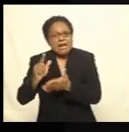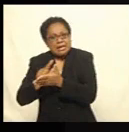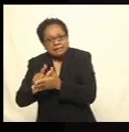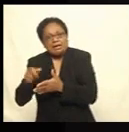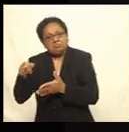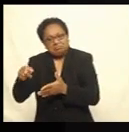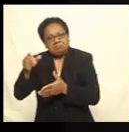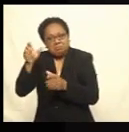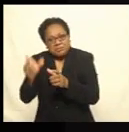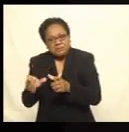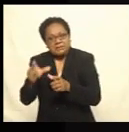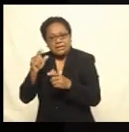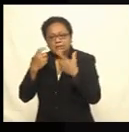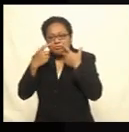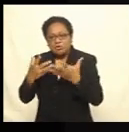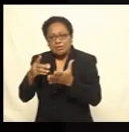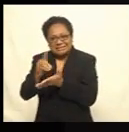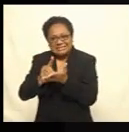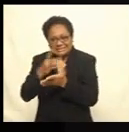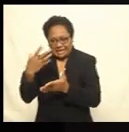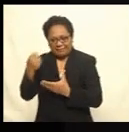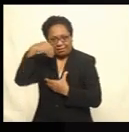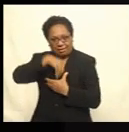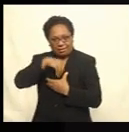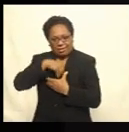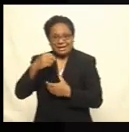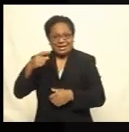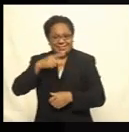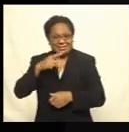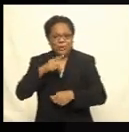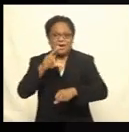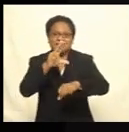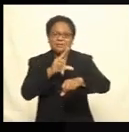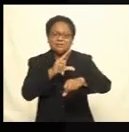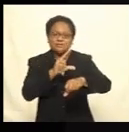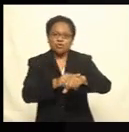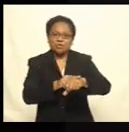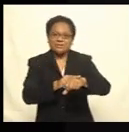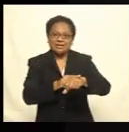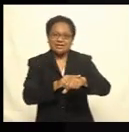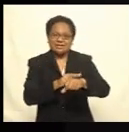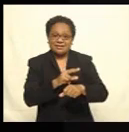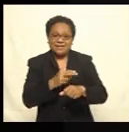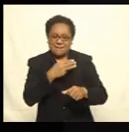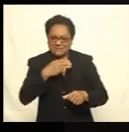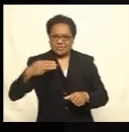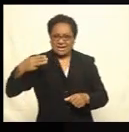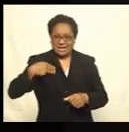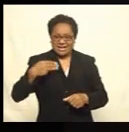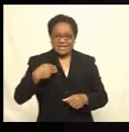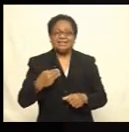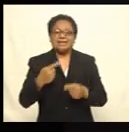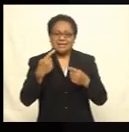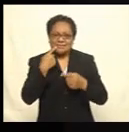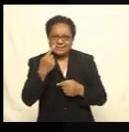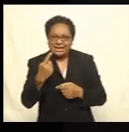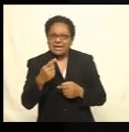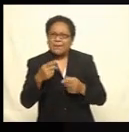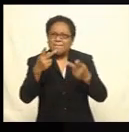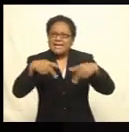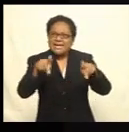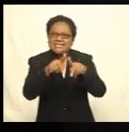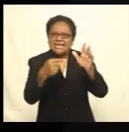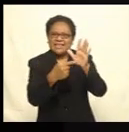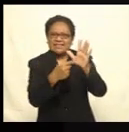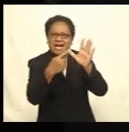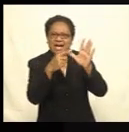These high-risk areas that Dr. Fong talked about earlier this evening, it includes Tavakumbu,